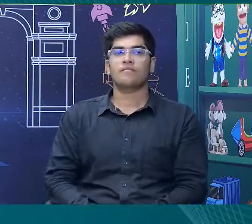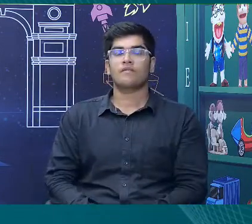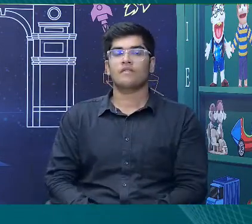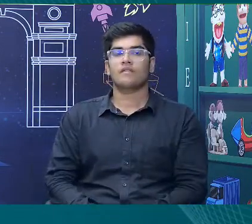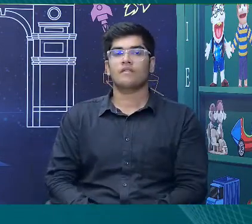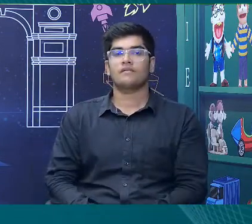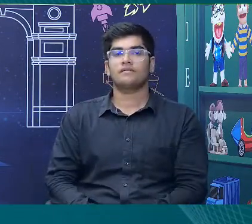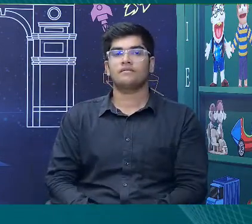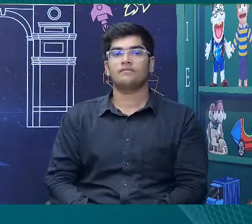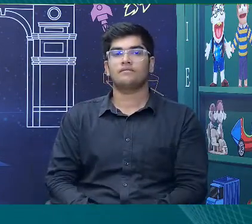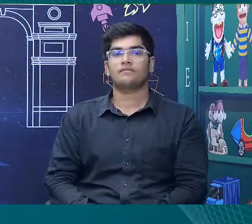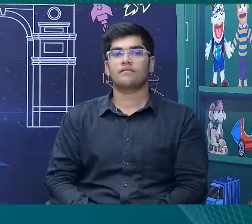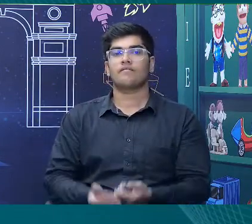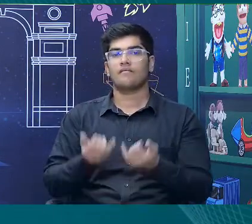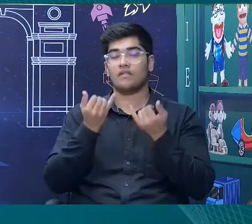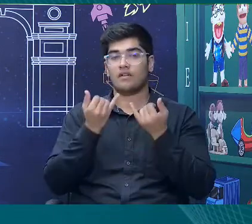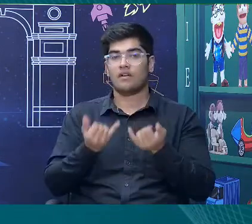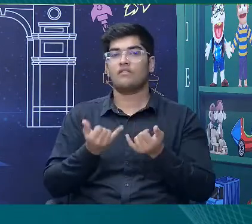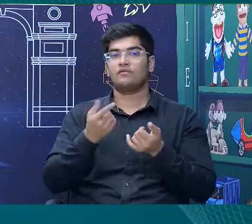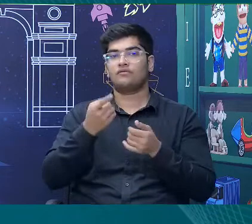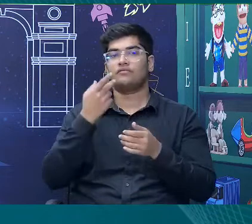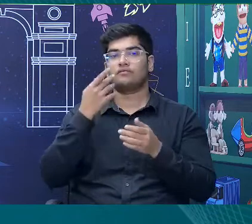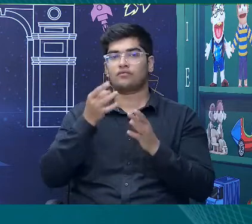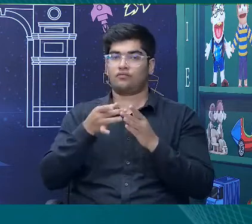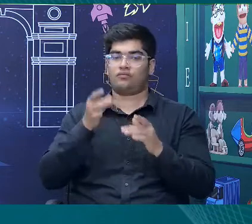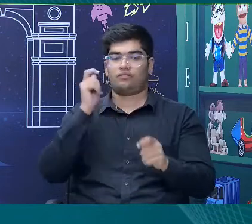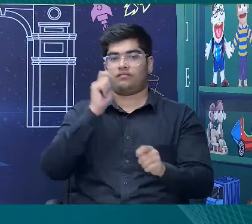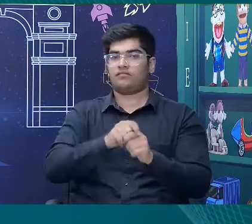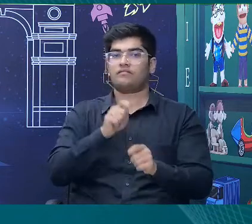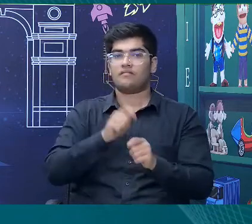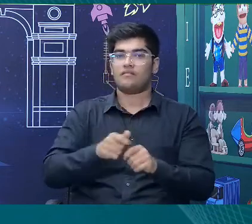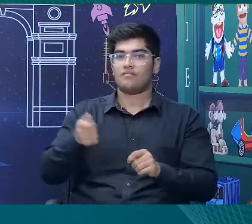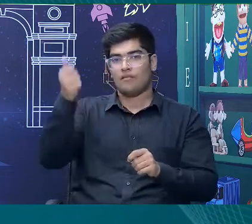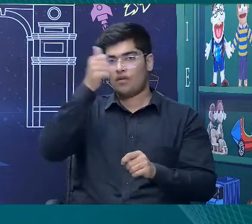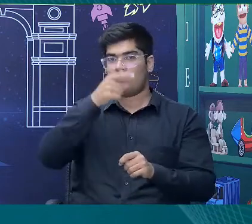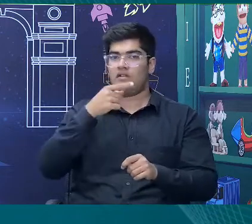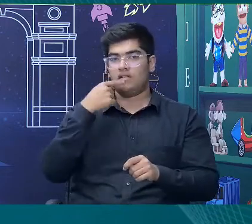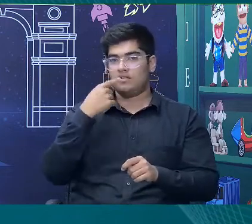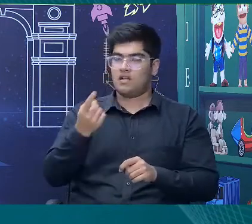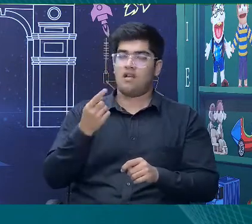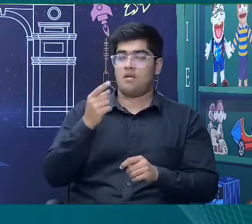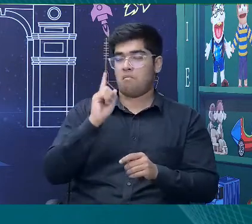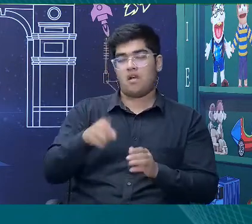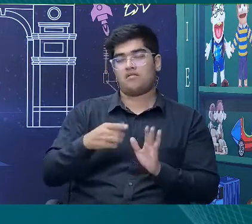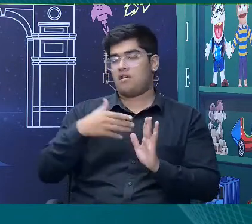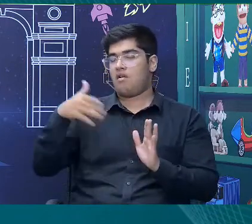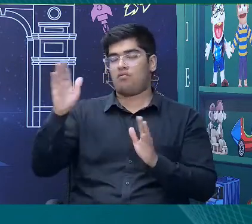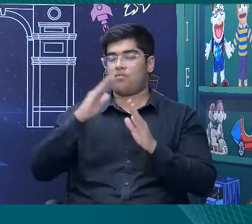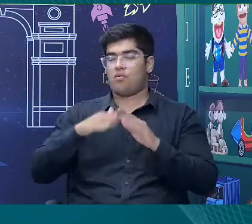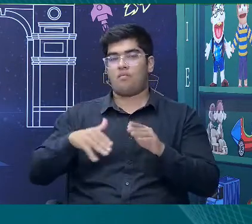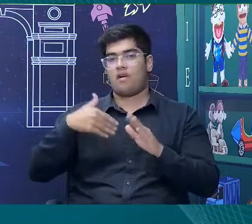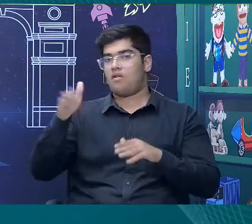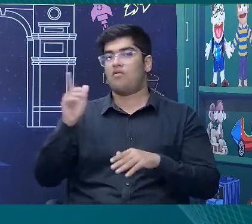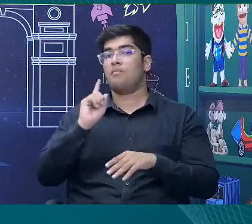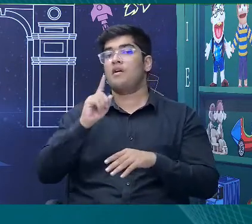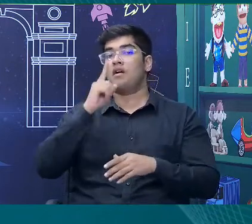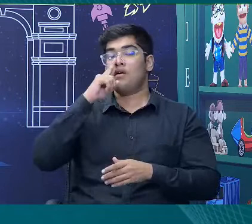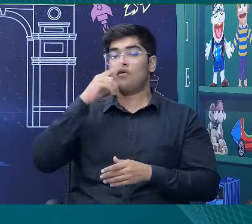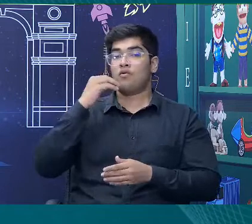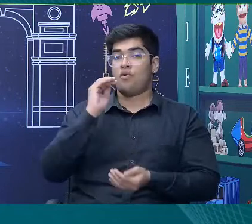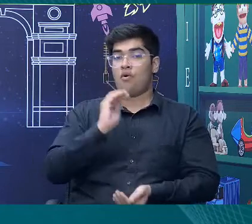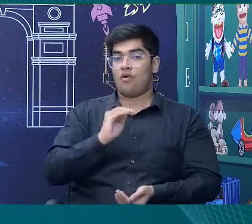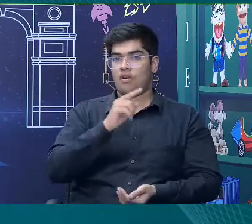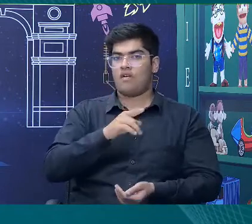Now, while the ironmaster said, you leave my property as soon as possible, the daughter, Edla, believed that this